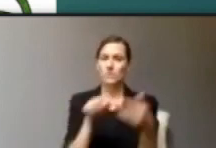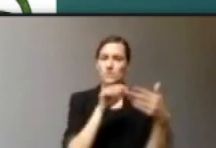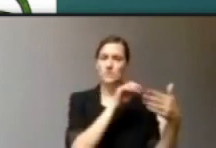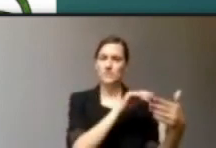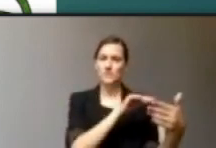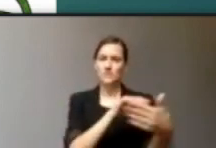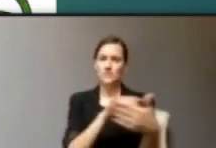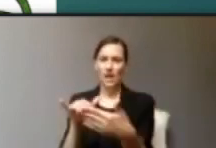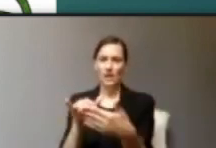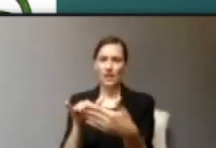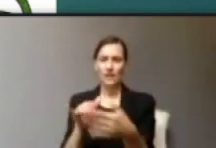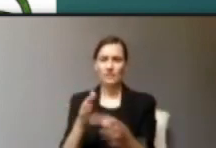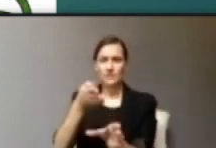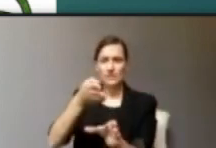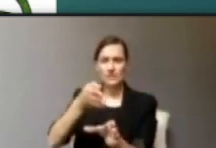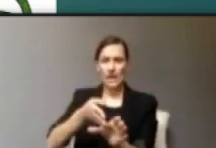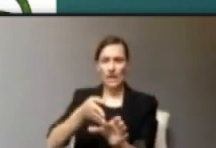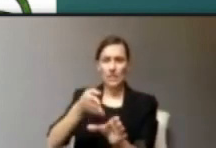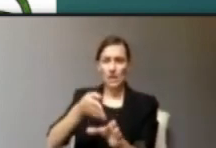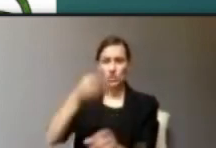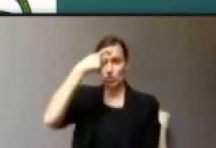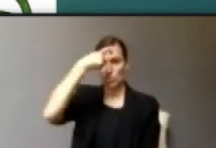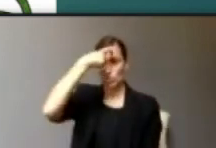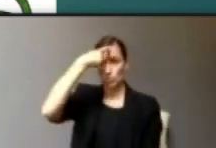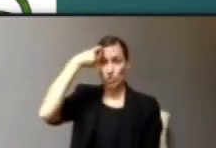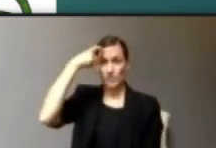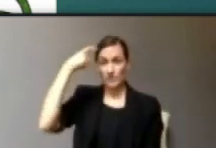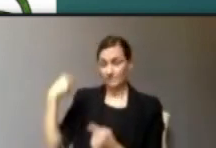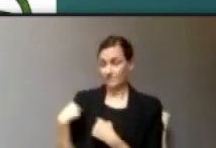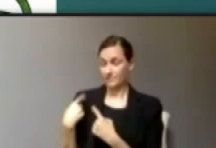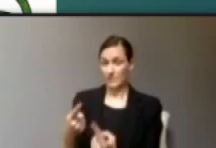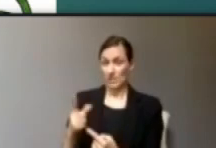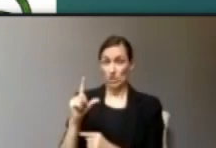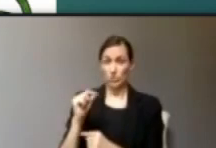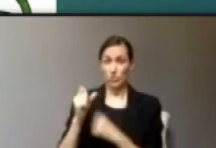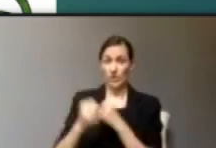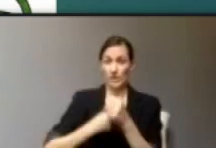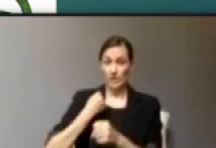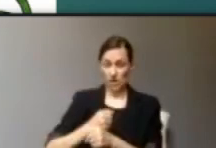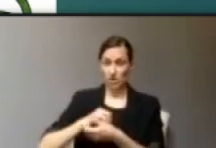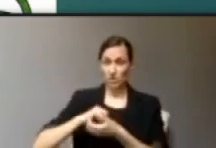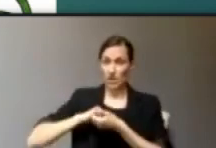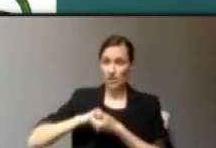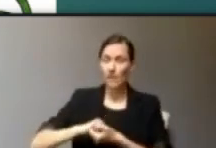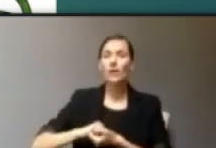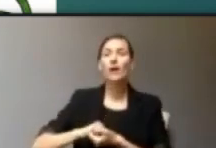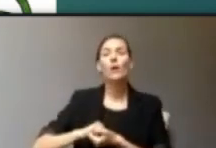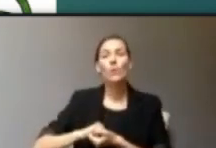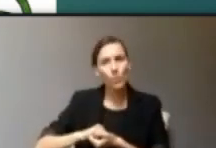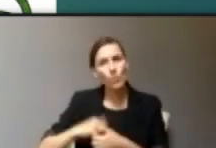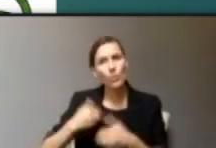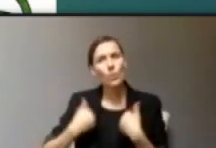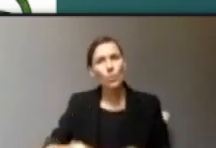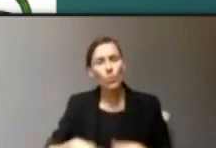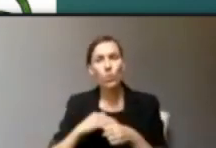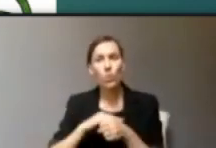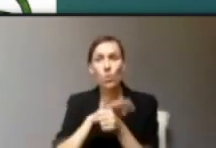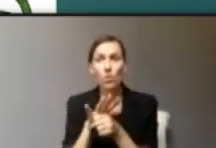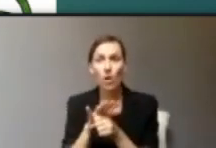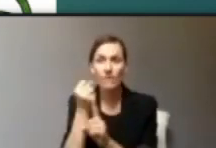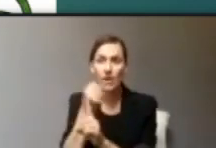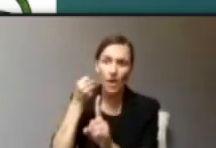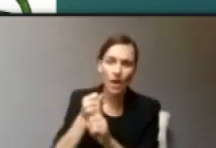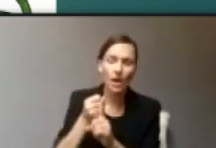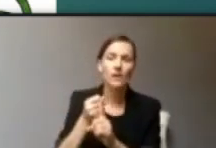studying psychological trauma for the past 20 years as collaborators, it became clear when COVID hit that we